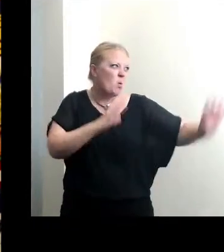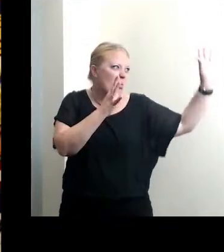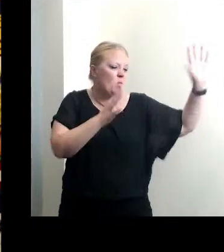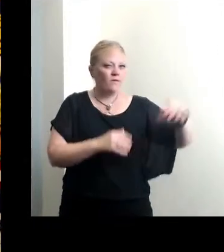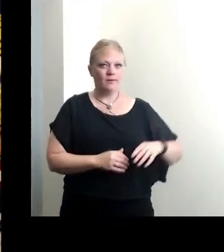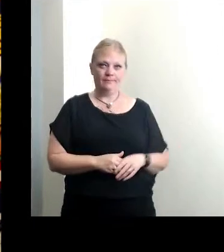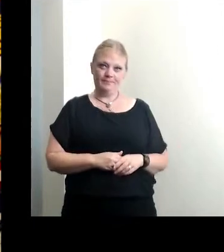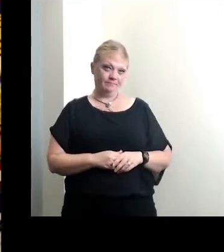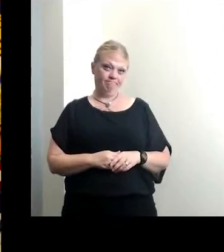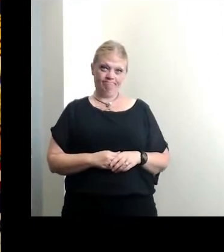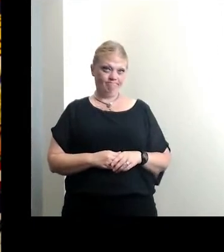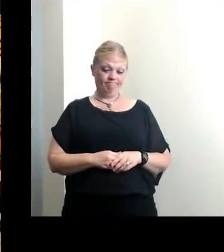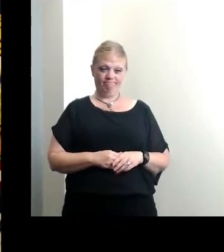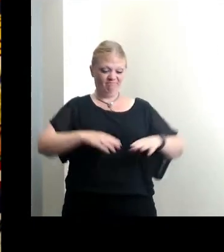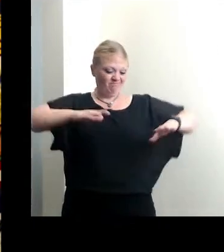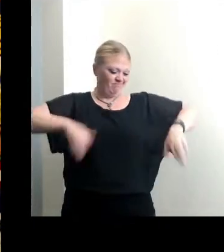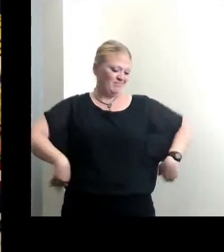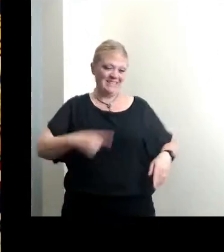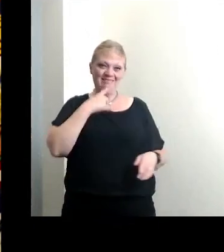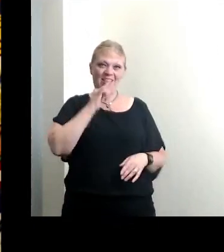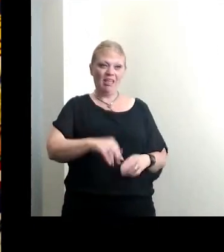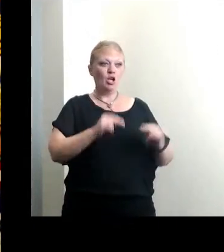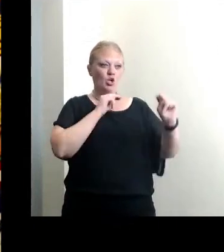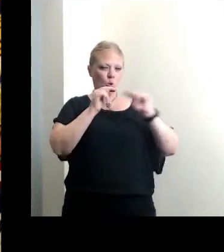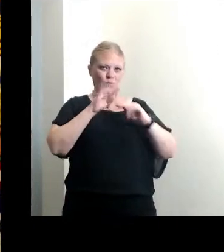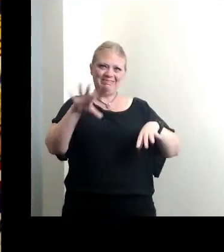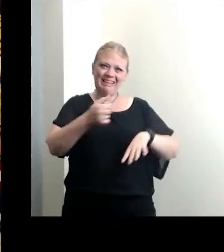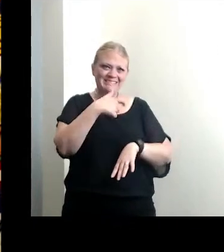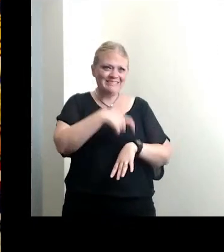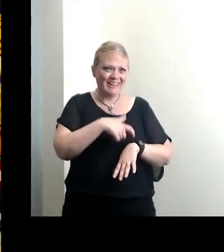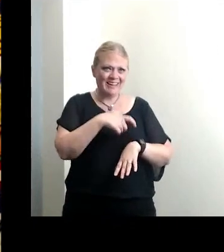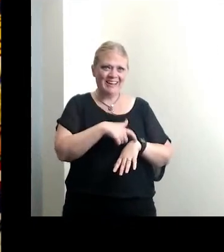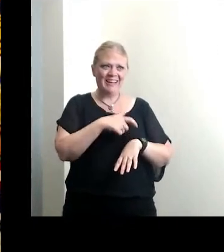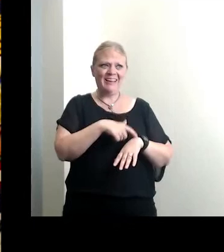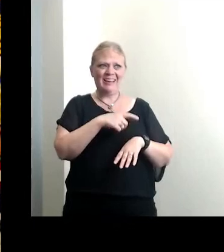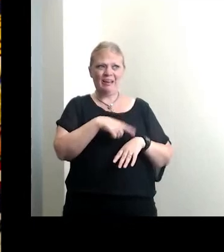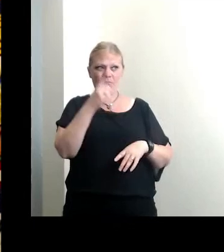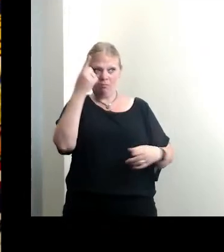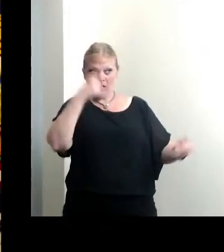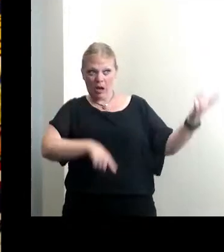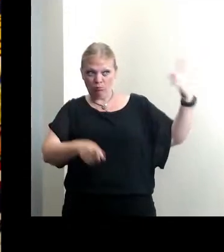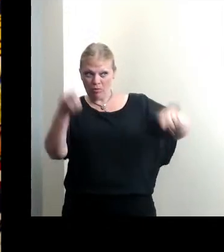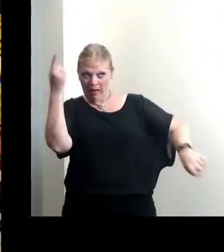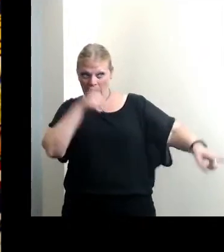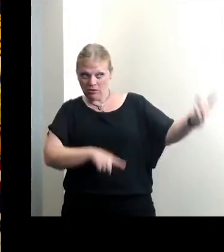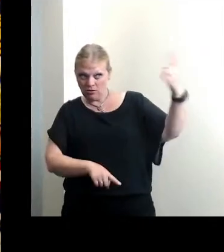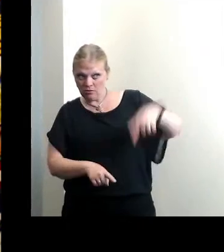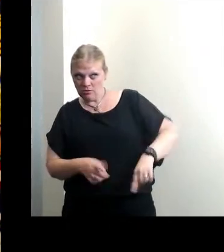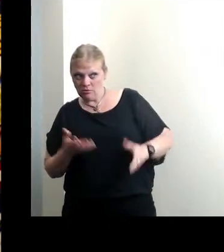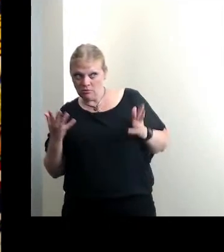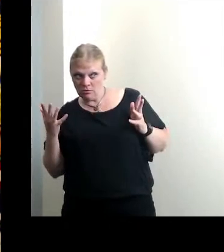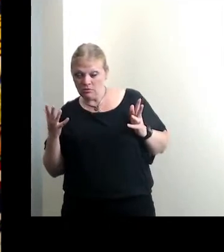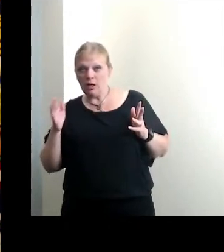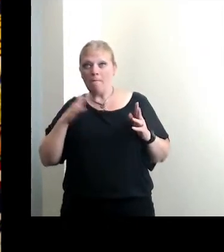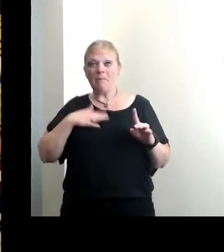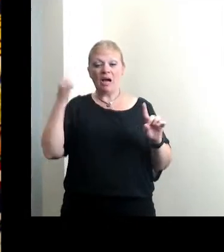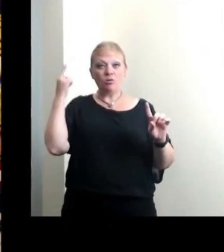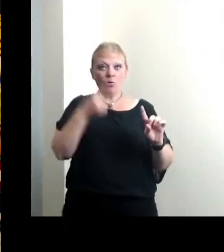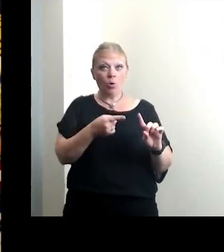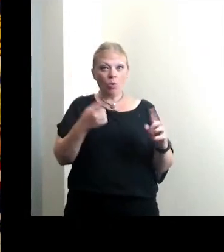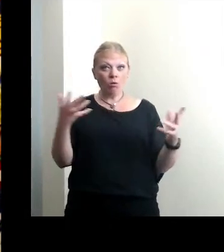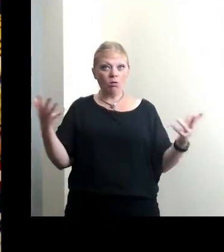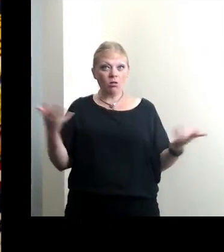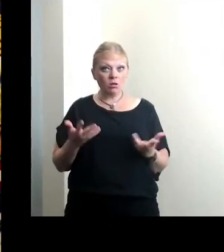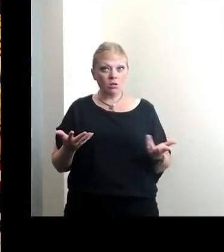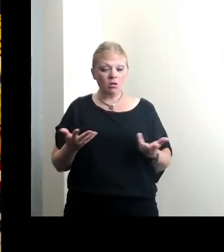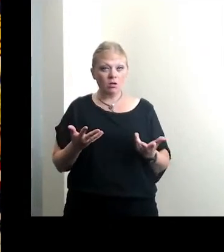moving. A negotiation takes time. It takes compromise on both sides. And my goal is